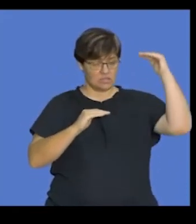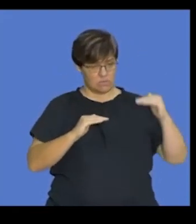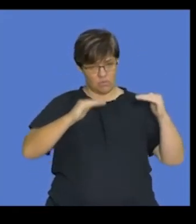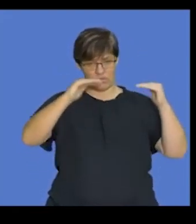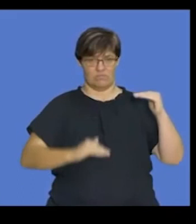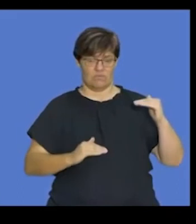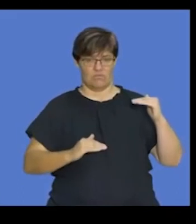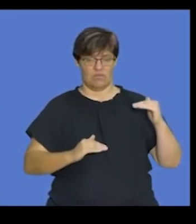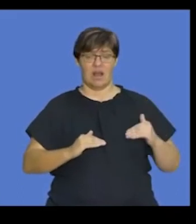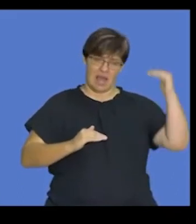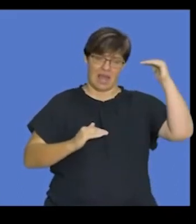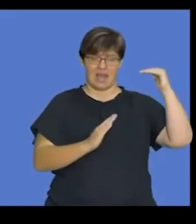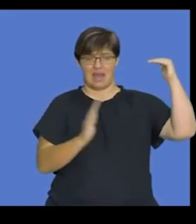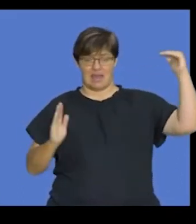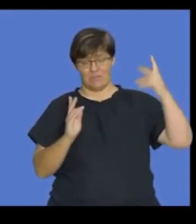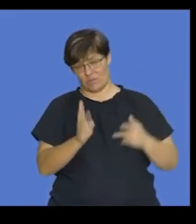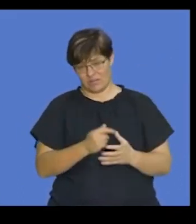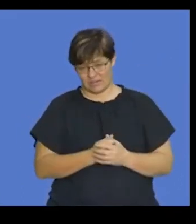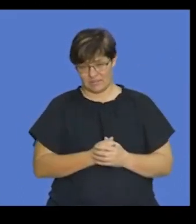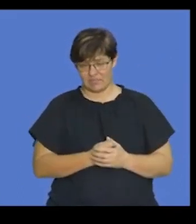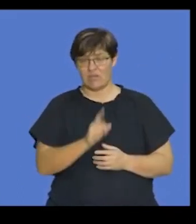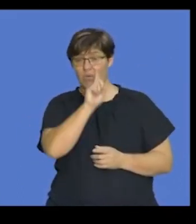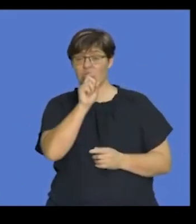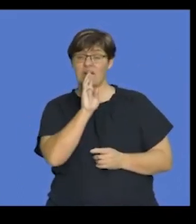We need to answer the question.